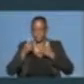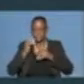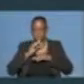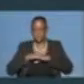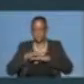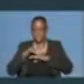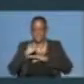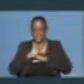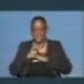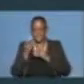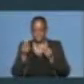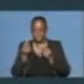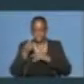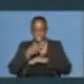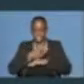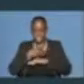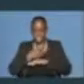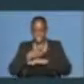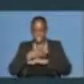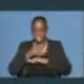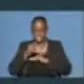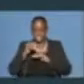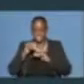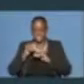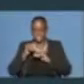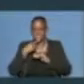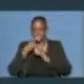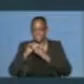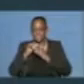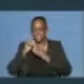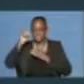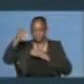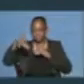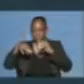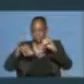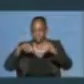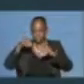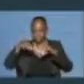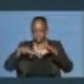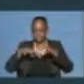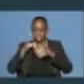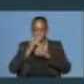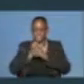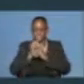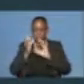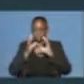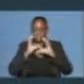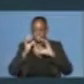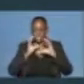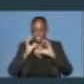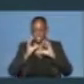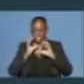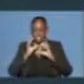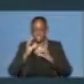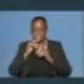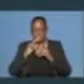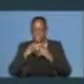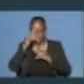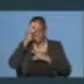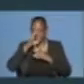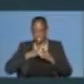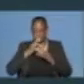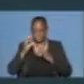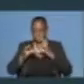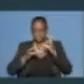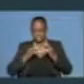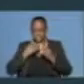Coast Guard crew then dropped food, water, and a radio to establish communication. The man was transferred in good health